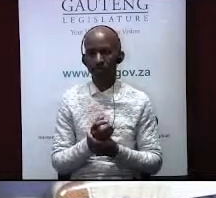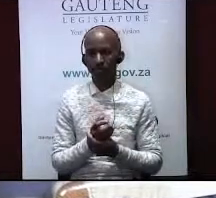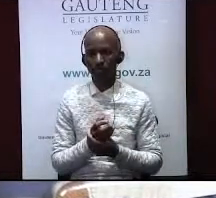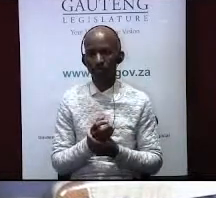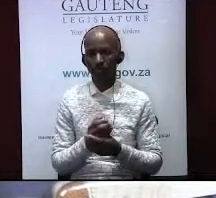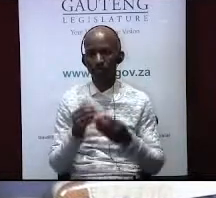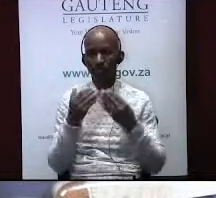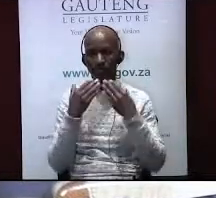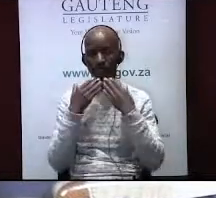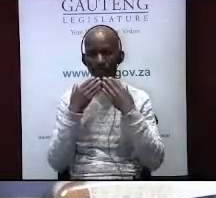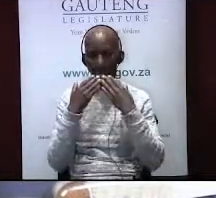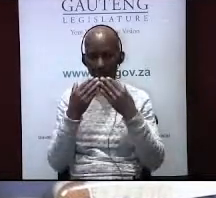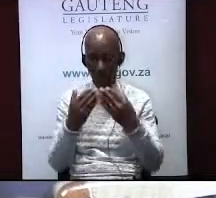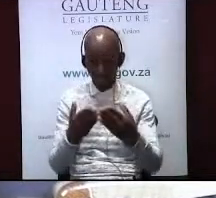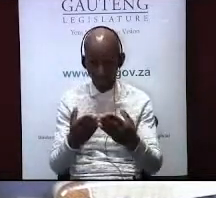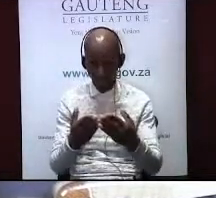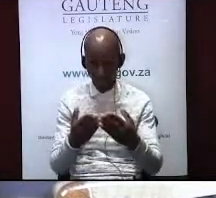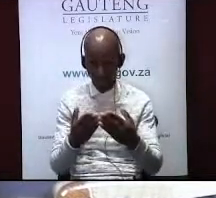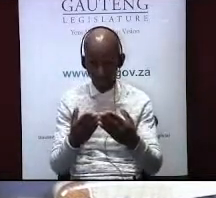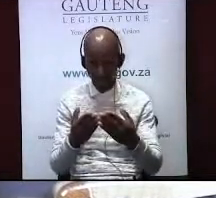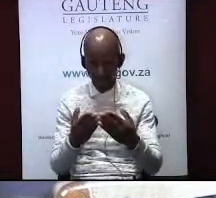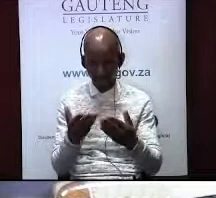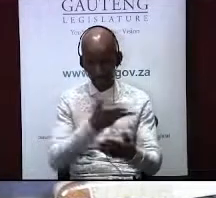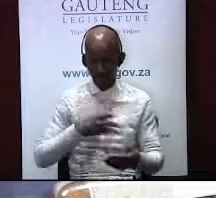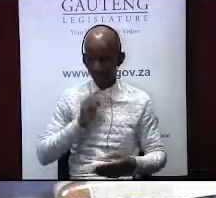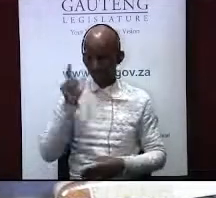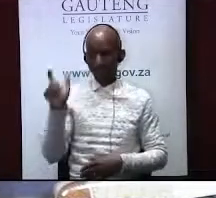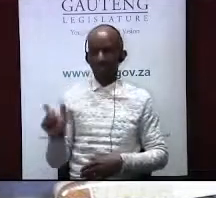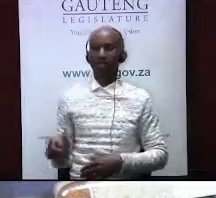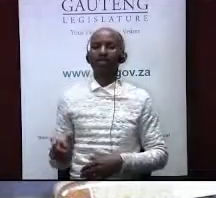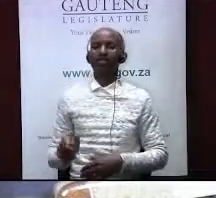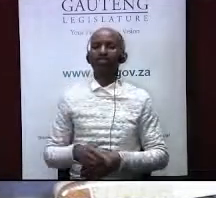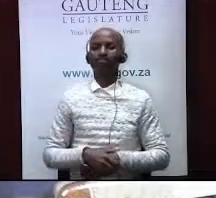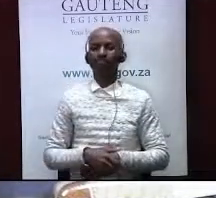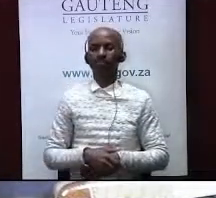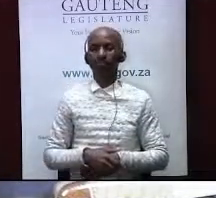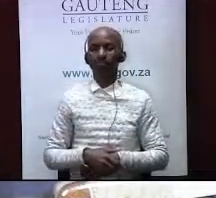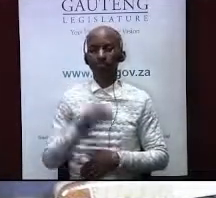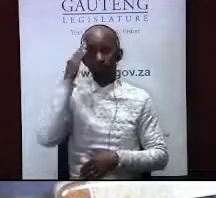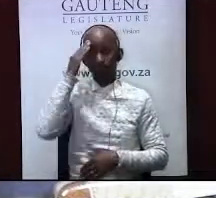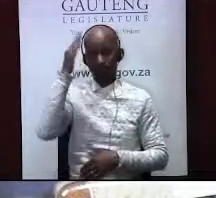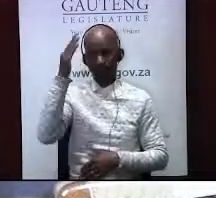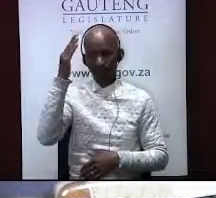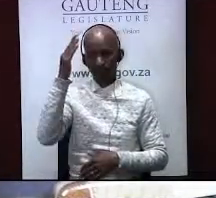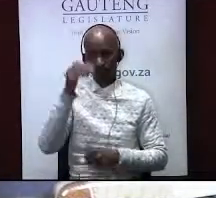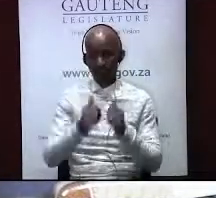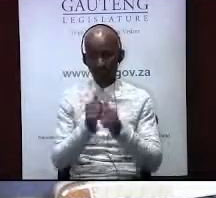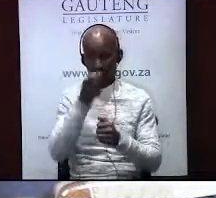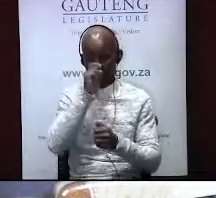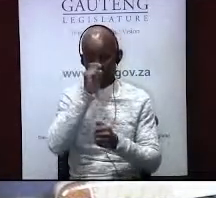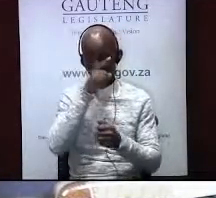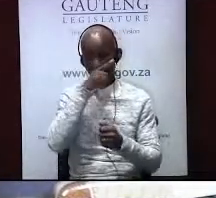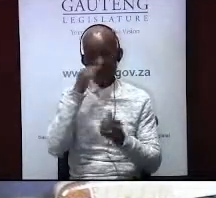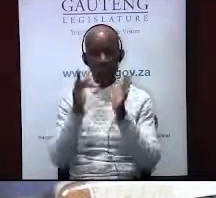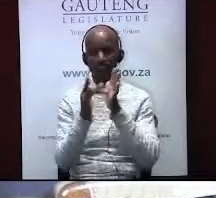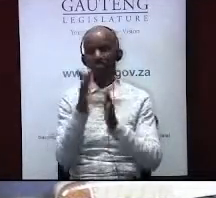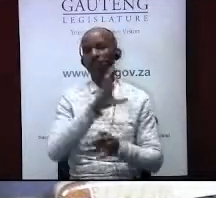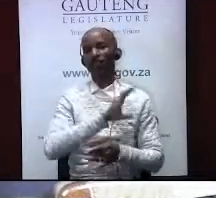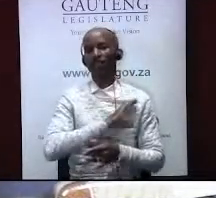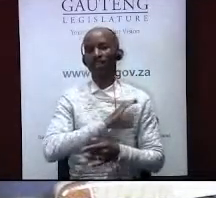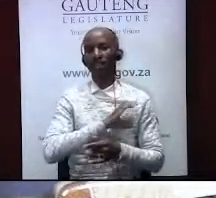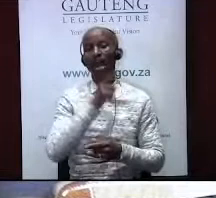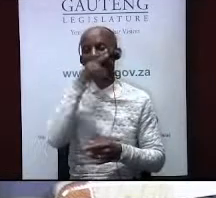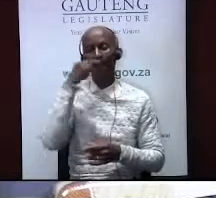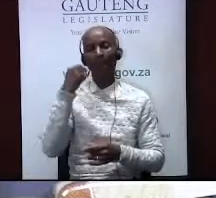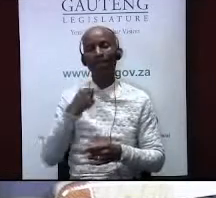All right. Thank you very much, Madam Speaker. And I greet you all, brethren, in the name of Jesus.